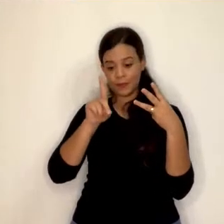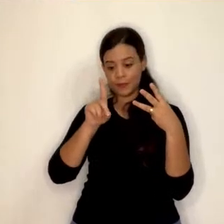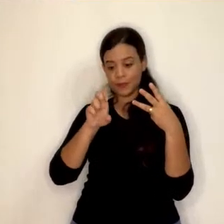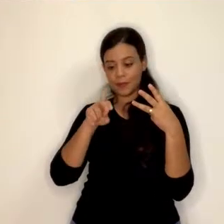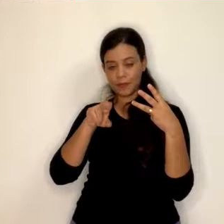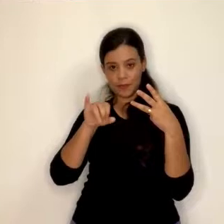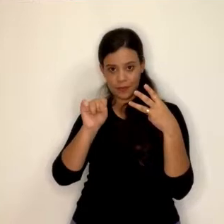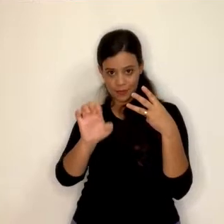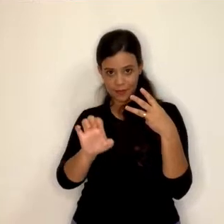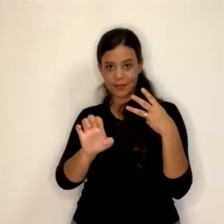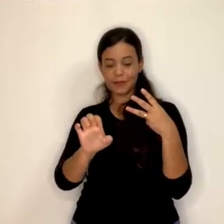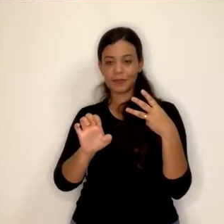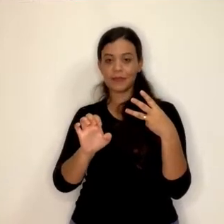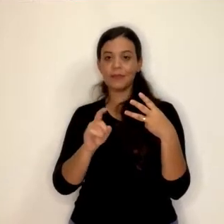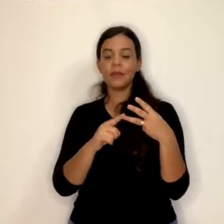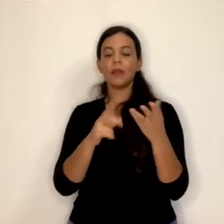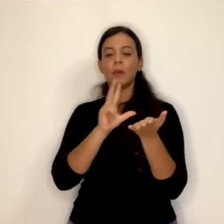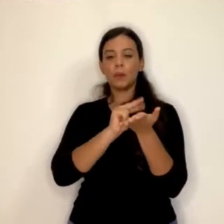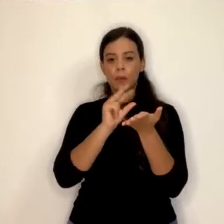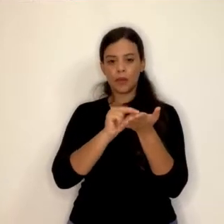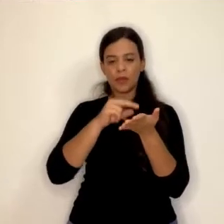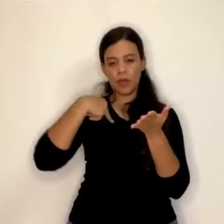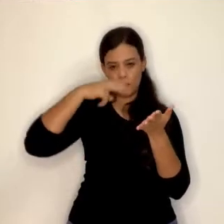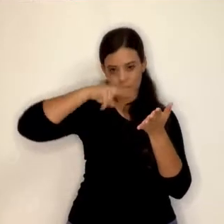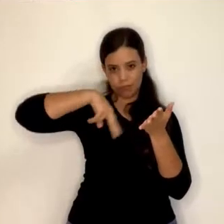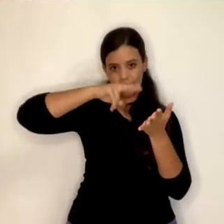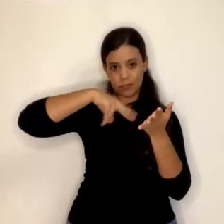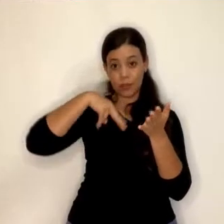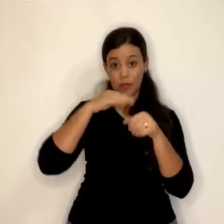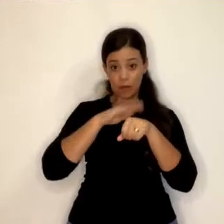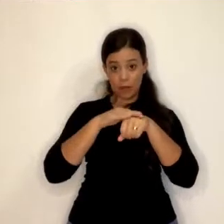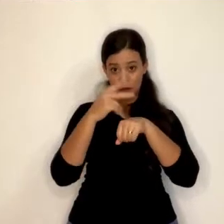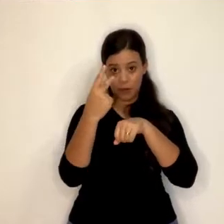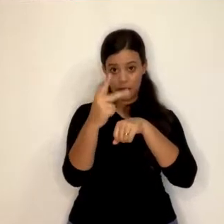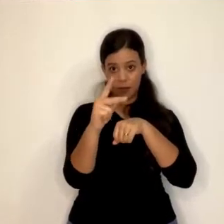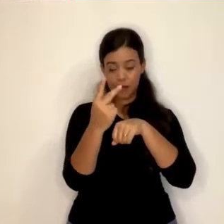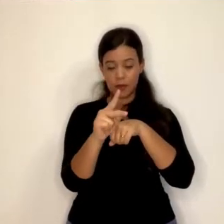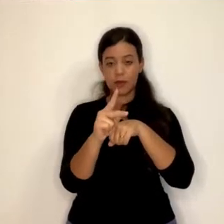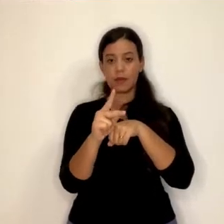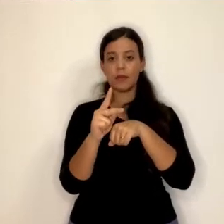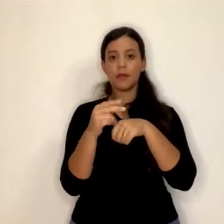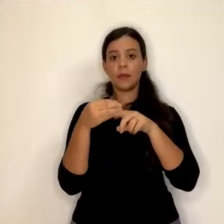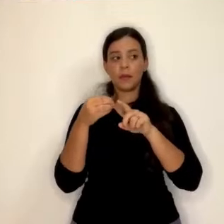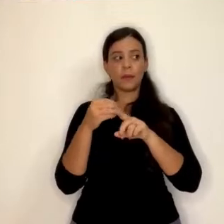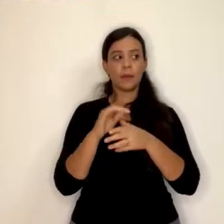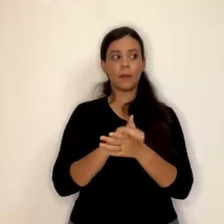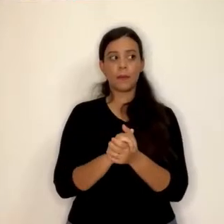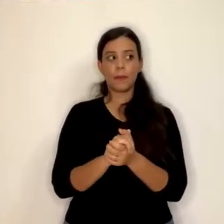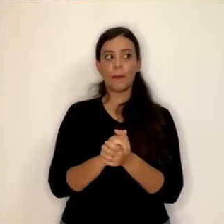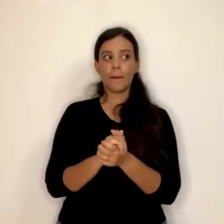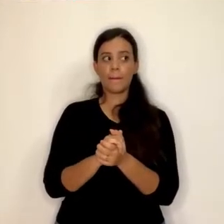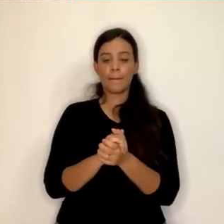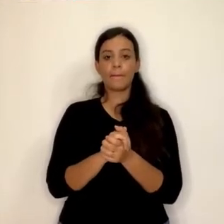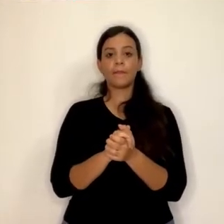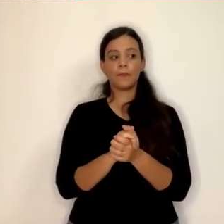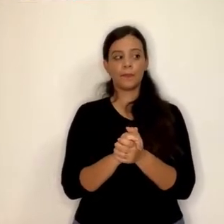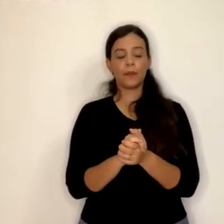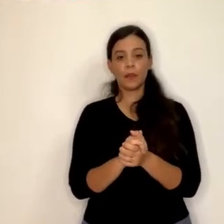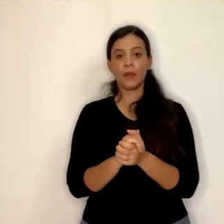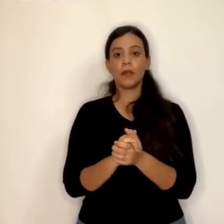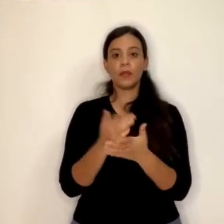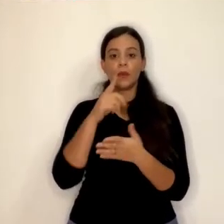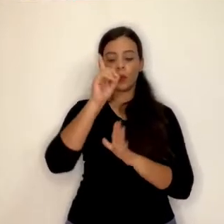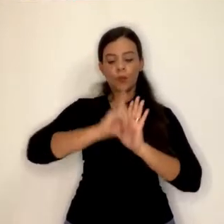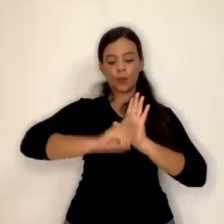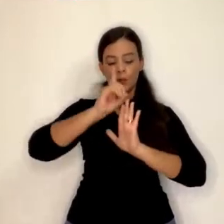pressing issue for us. And I wanted to talk about a political article that you have crafted in